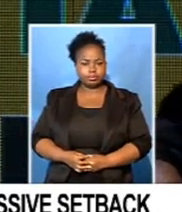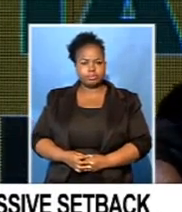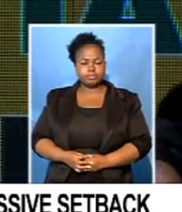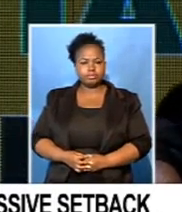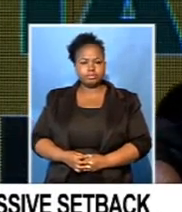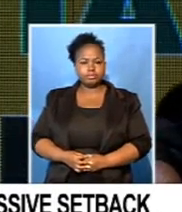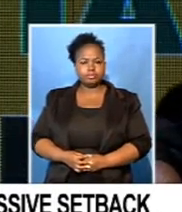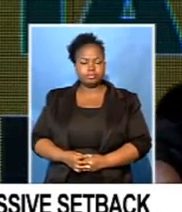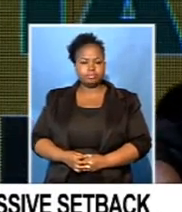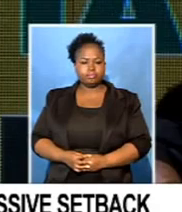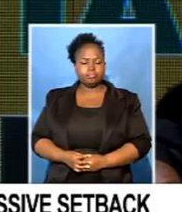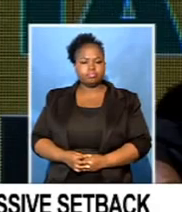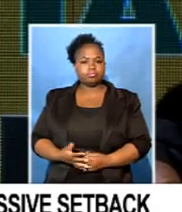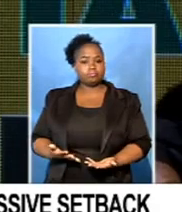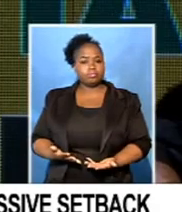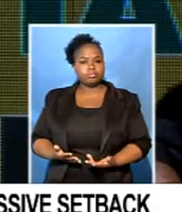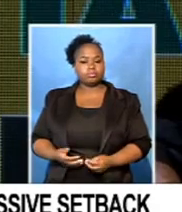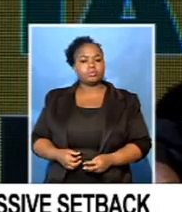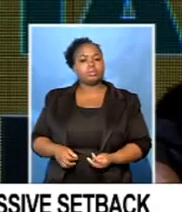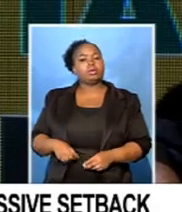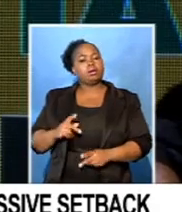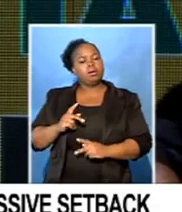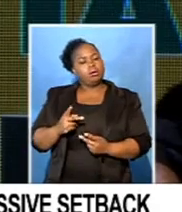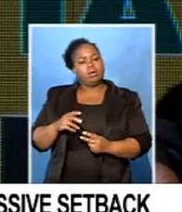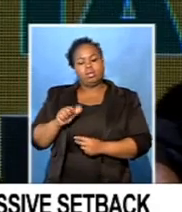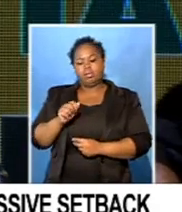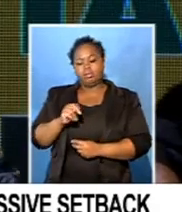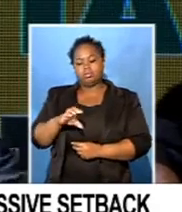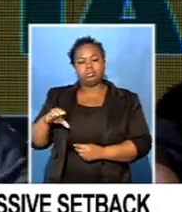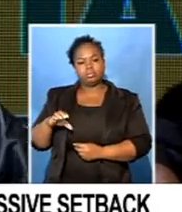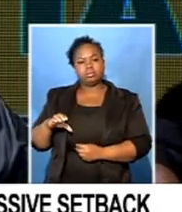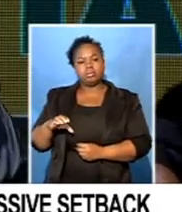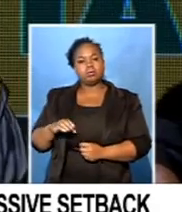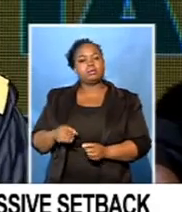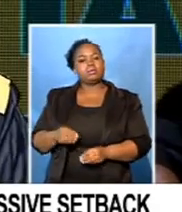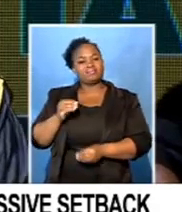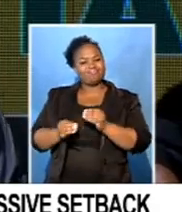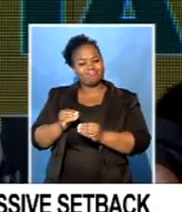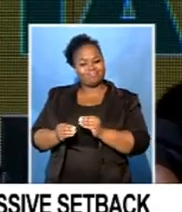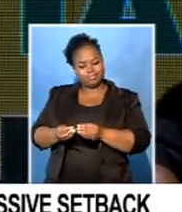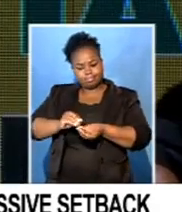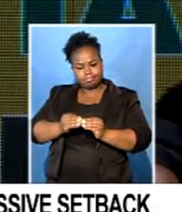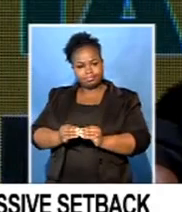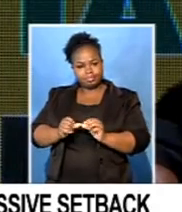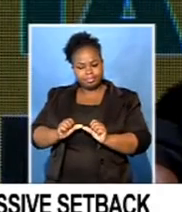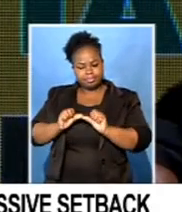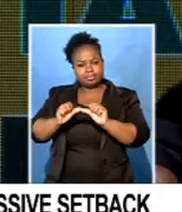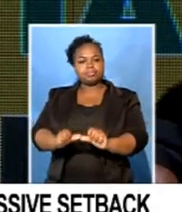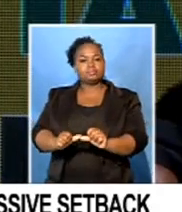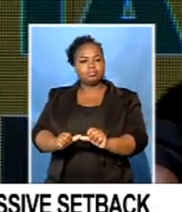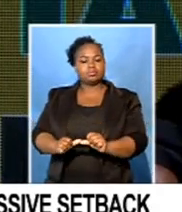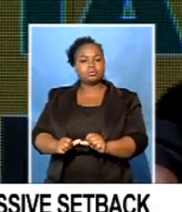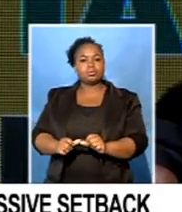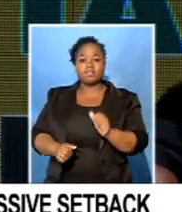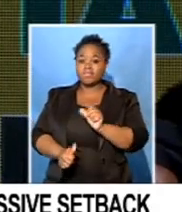Our discussions about the renewal of the ANC must reflect on the